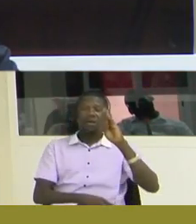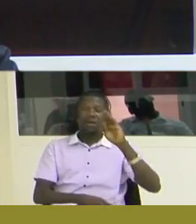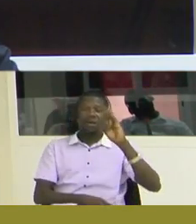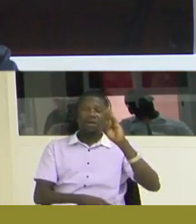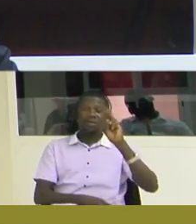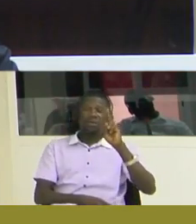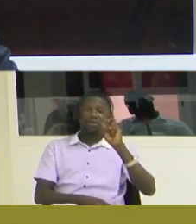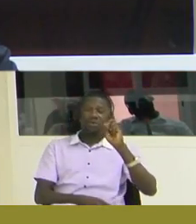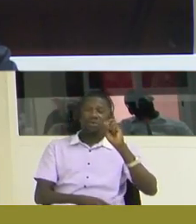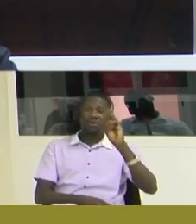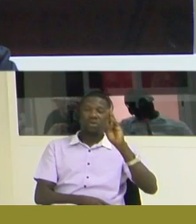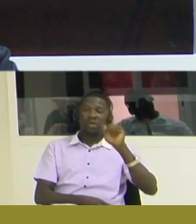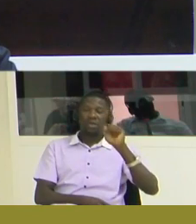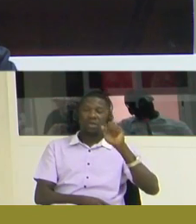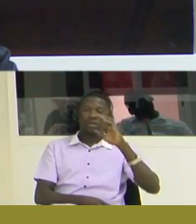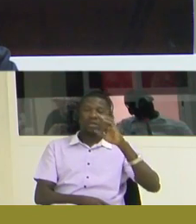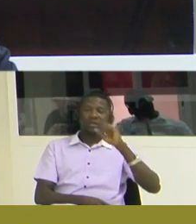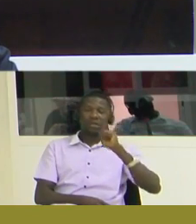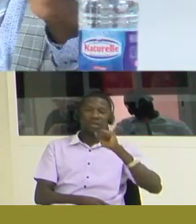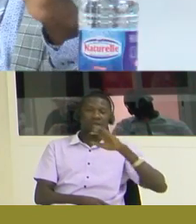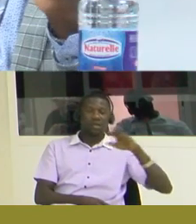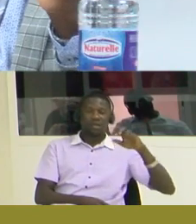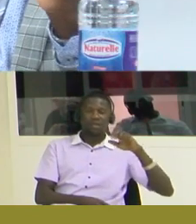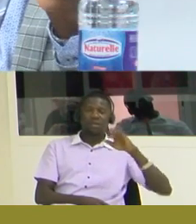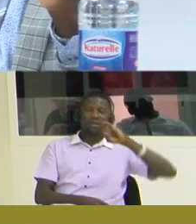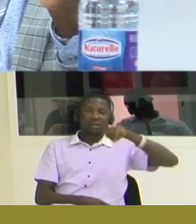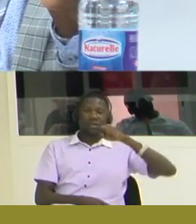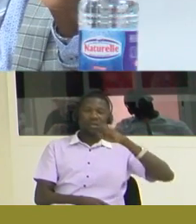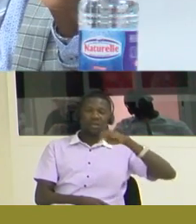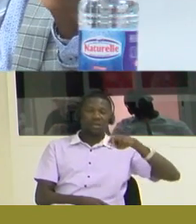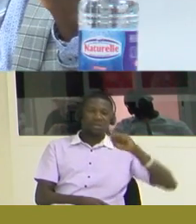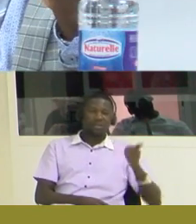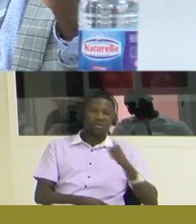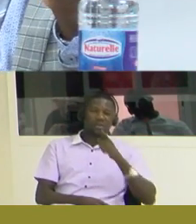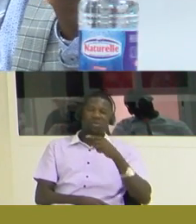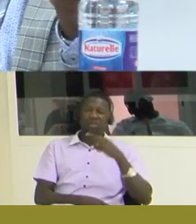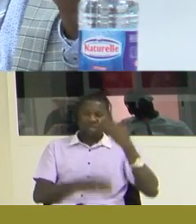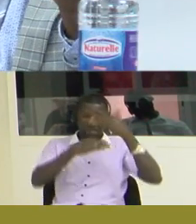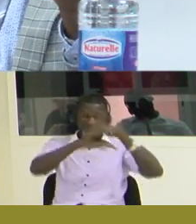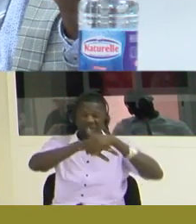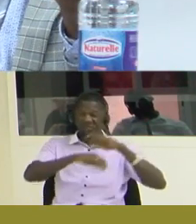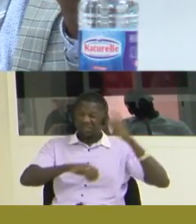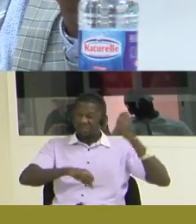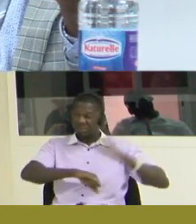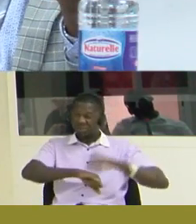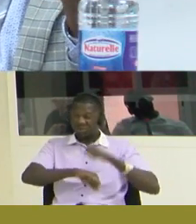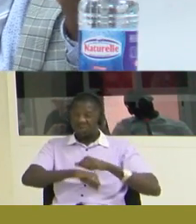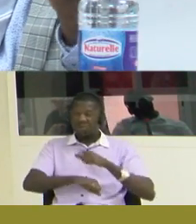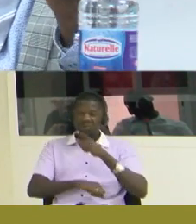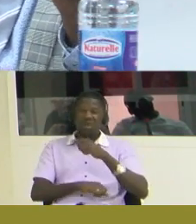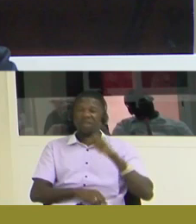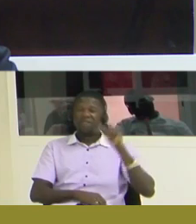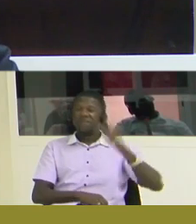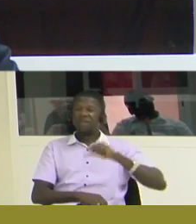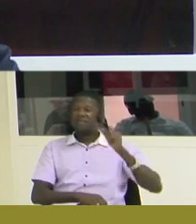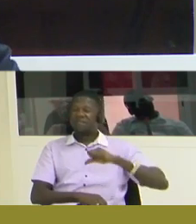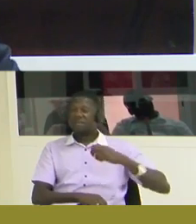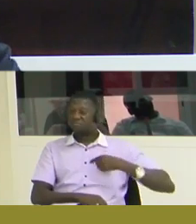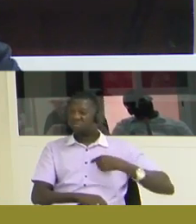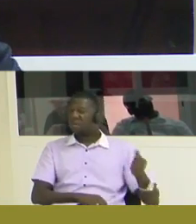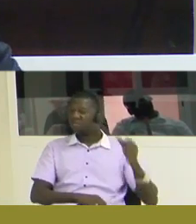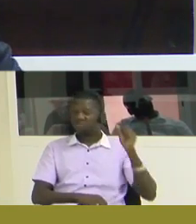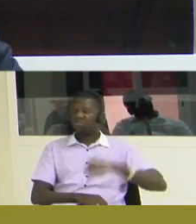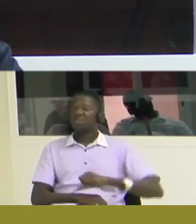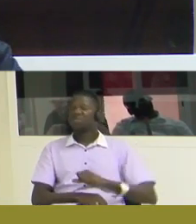during that night of torture you are the most brutal well I I don't want to go back